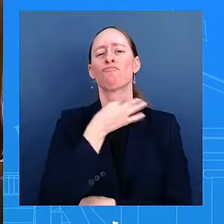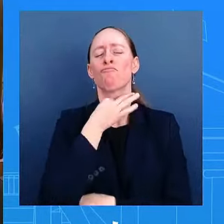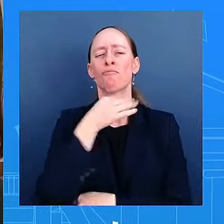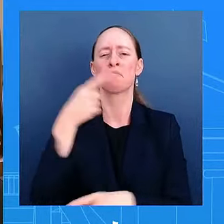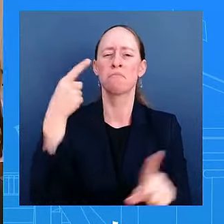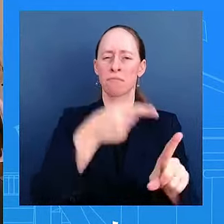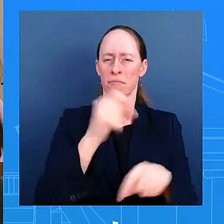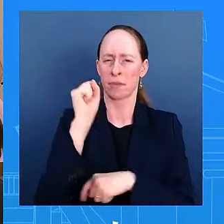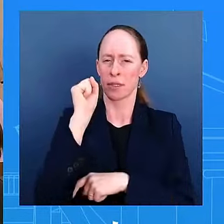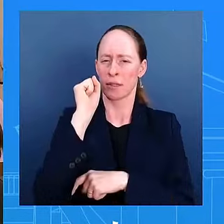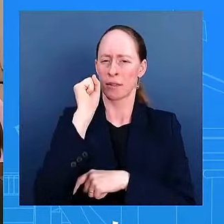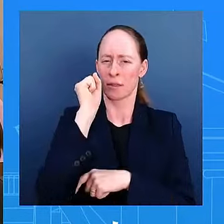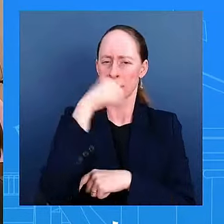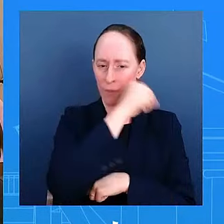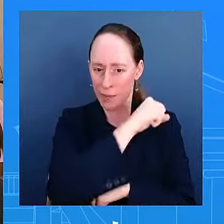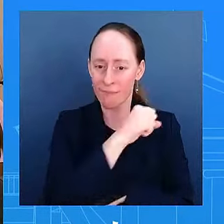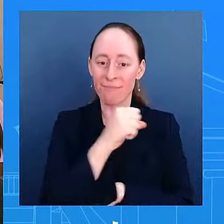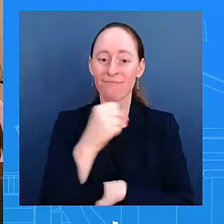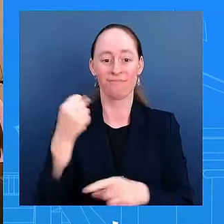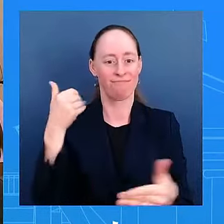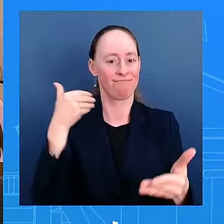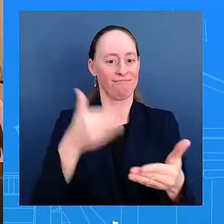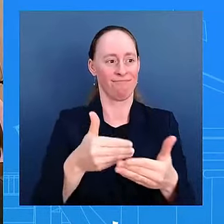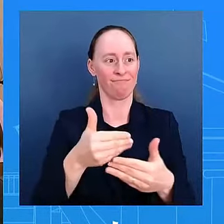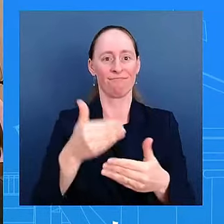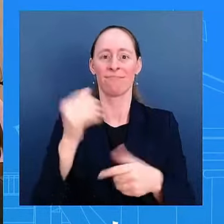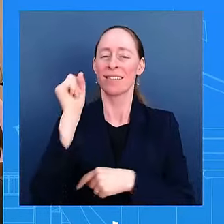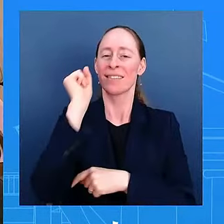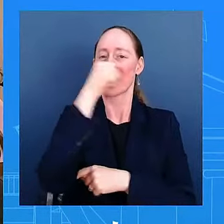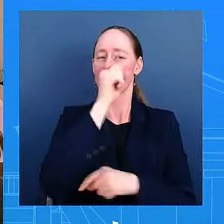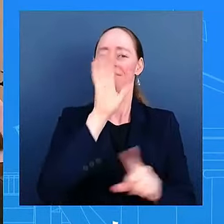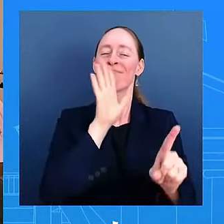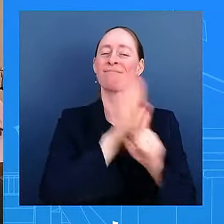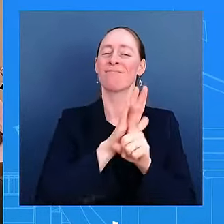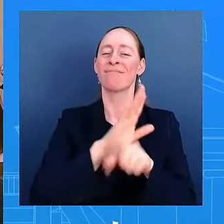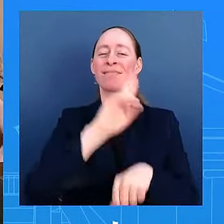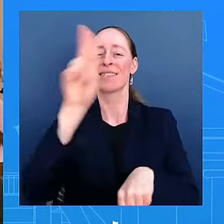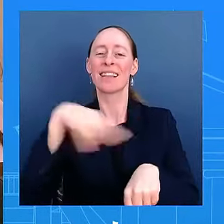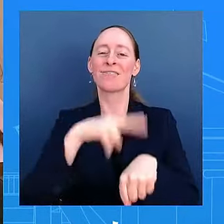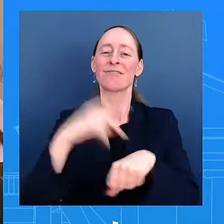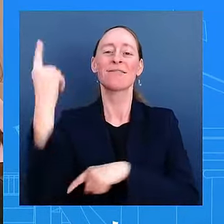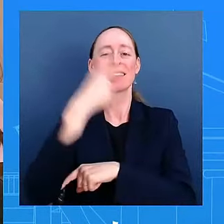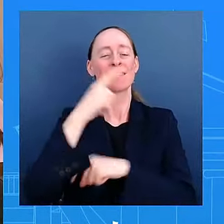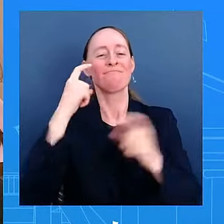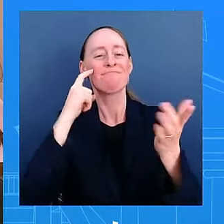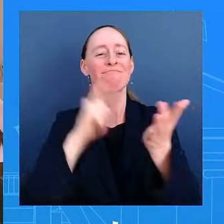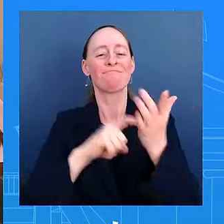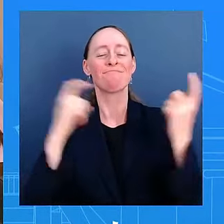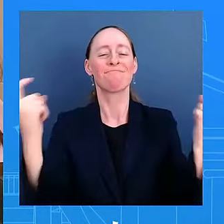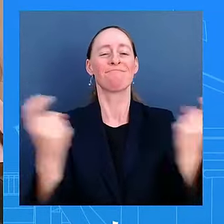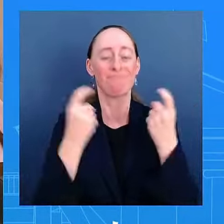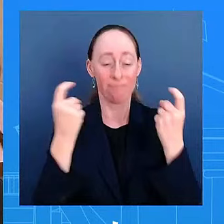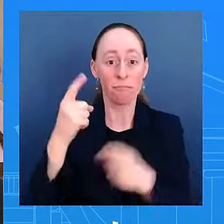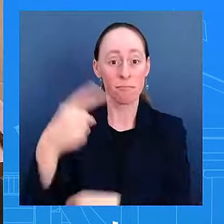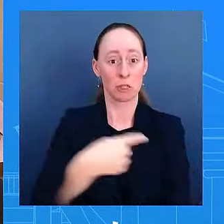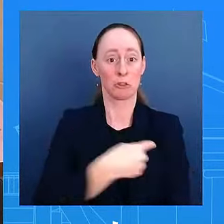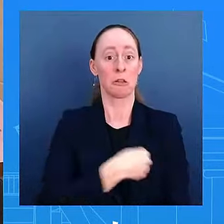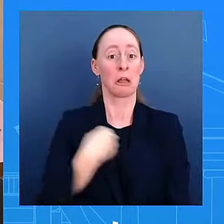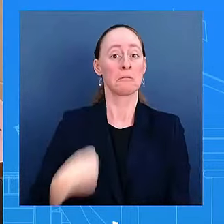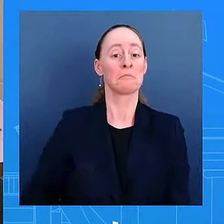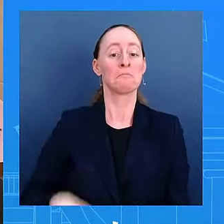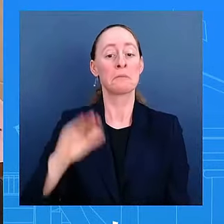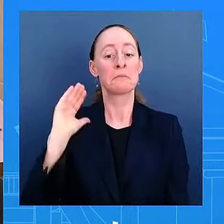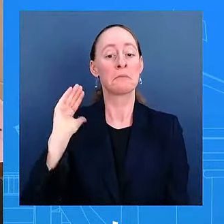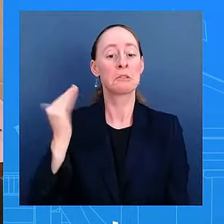China is feared to respond by either conducting war games or sending its assets to the region. Is the administration prepared on